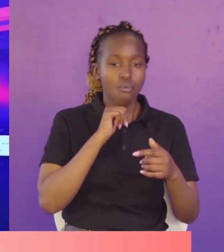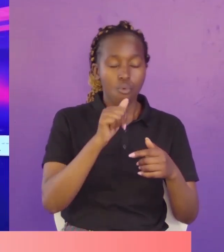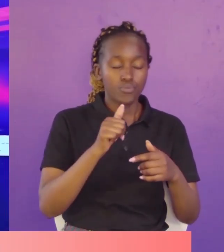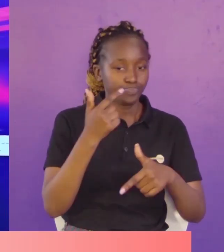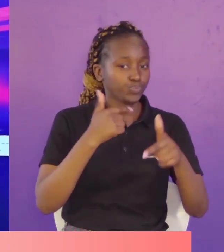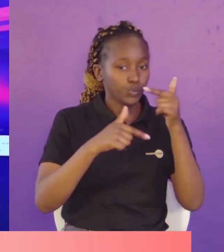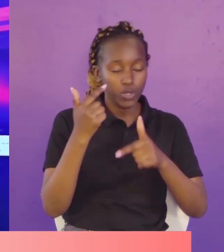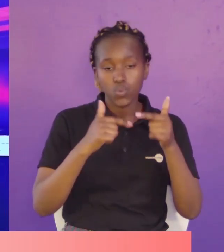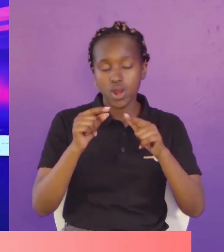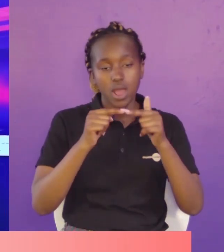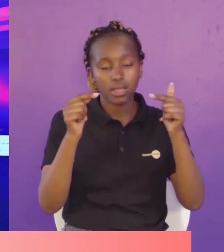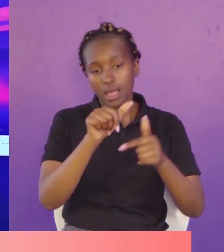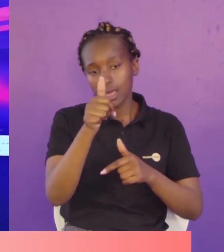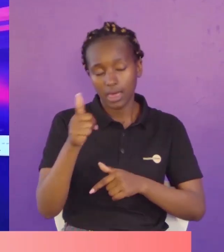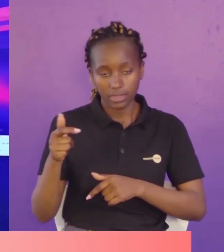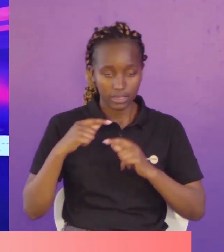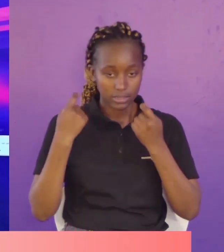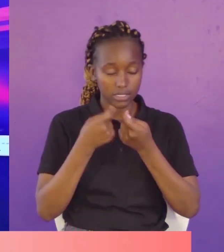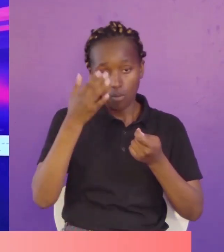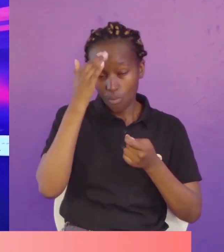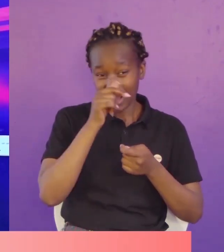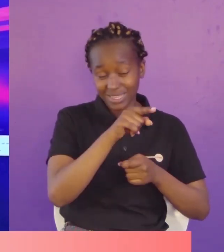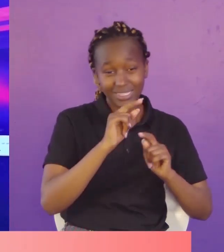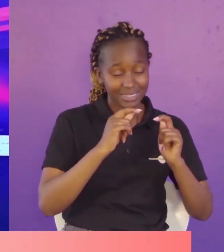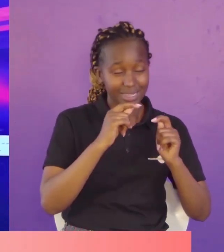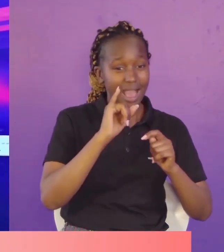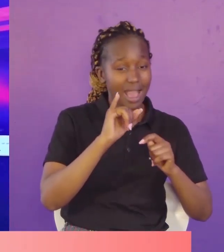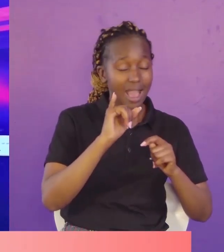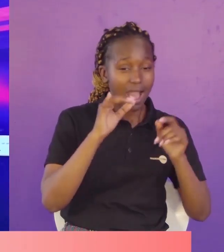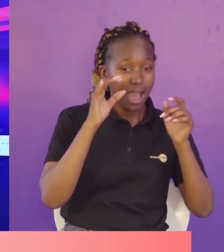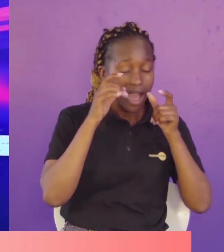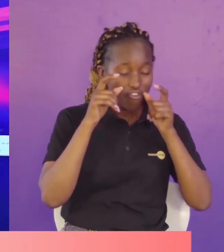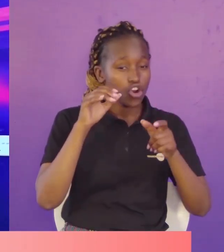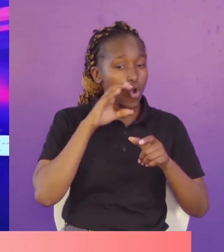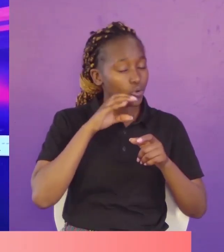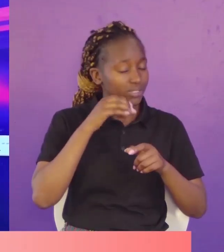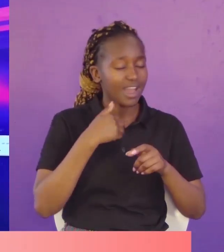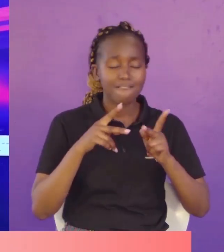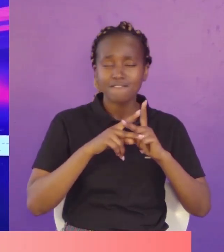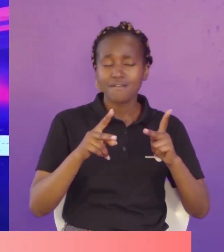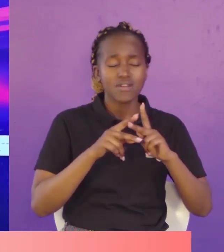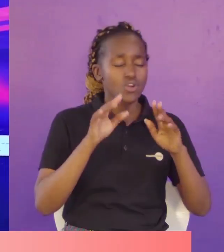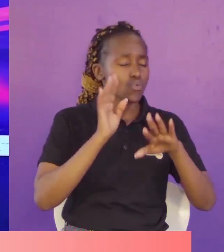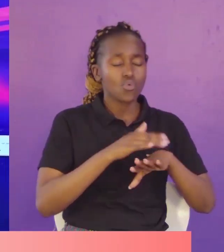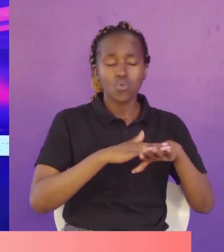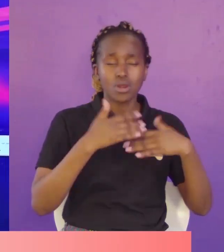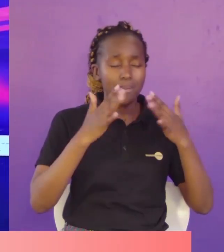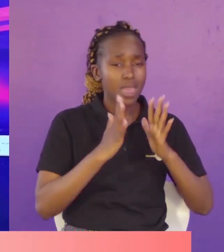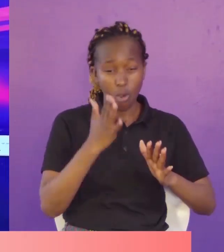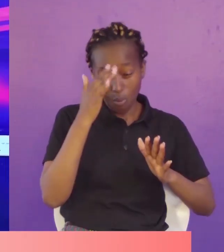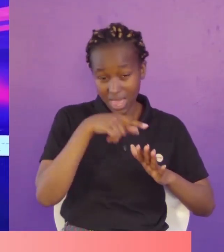good players. They are playing in elite leagues like the English Premier League. They are playing in the Bundesliga, Spain,